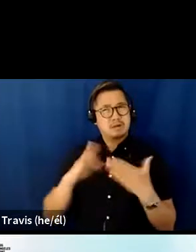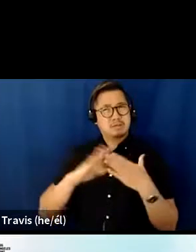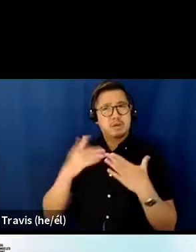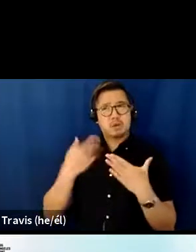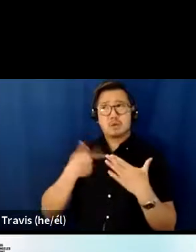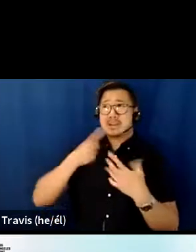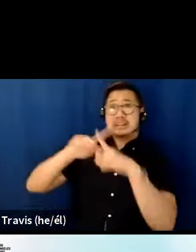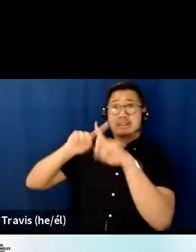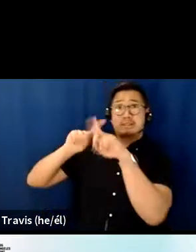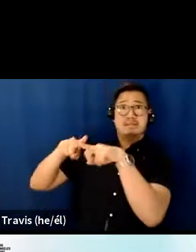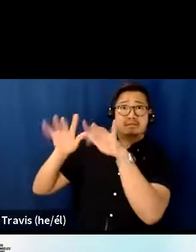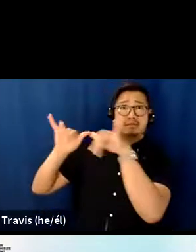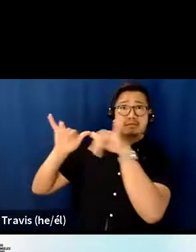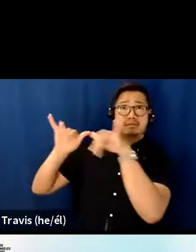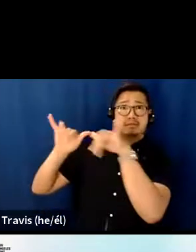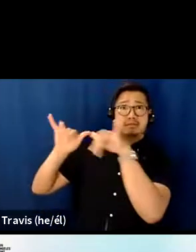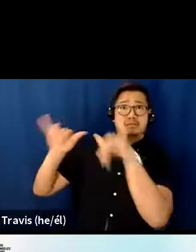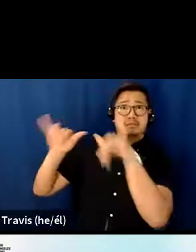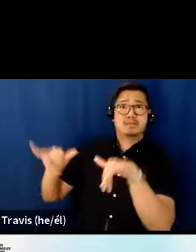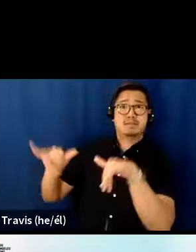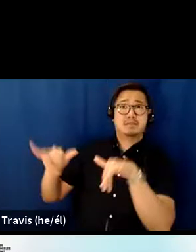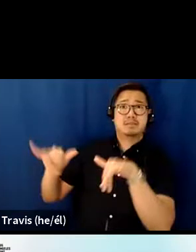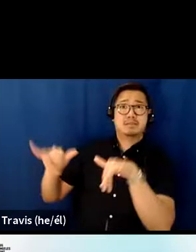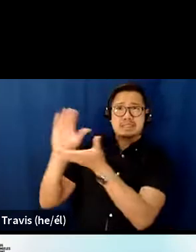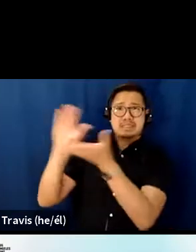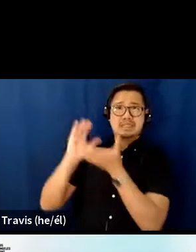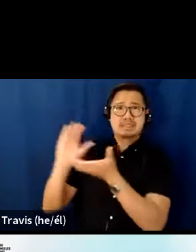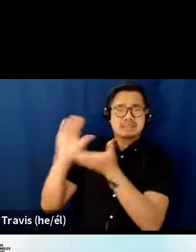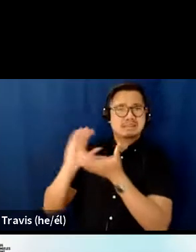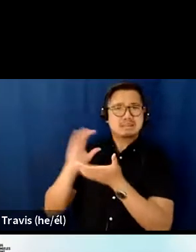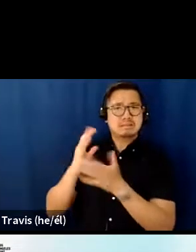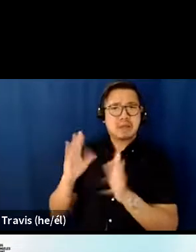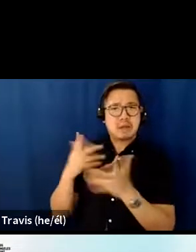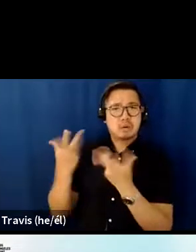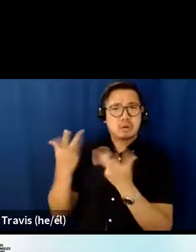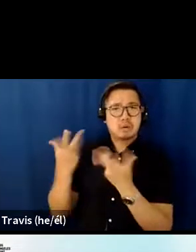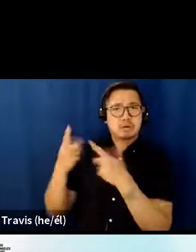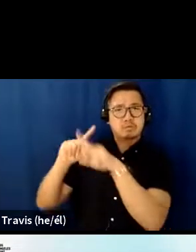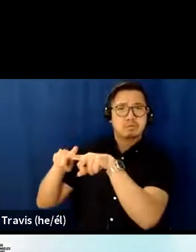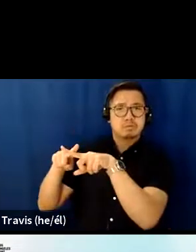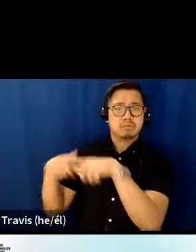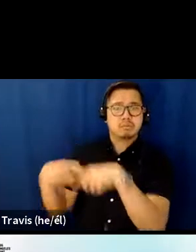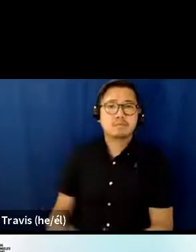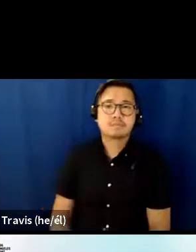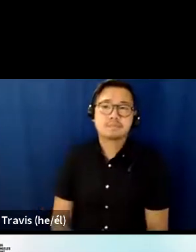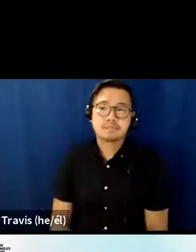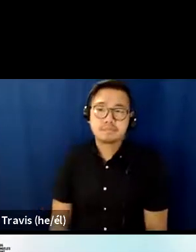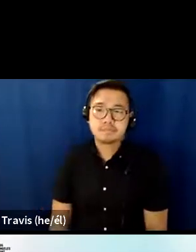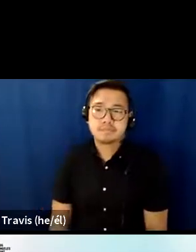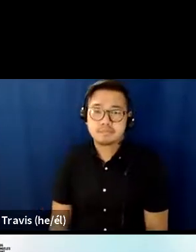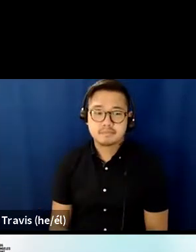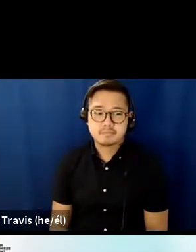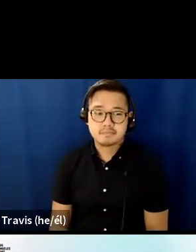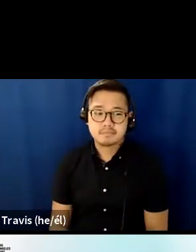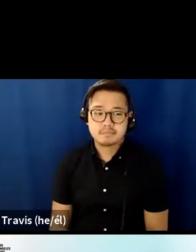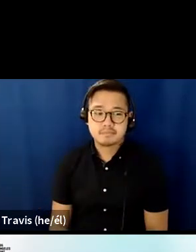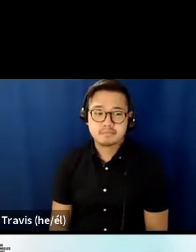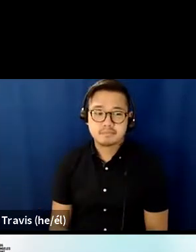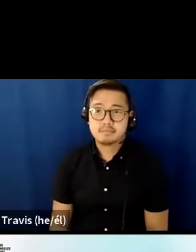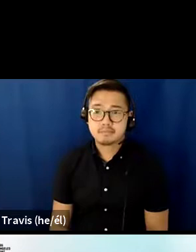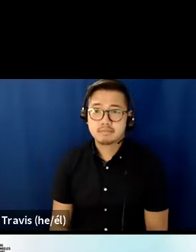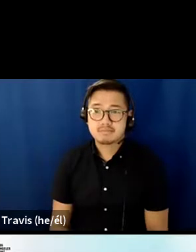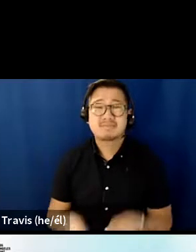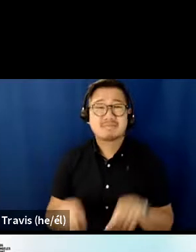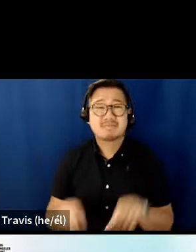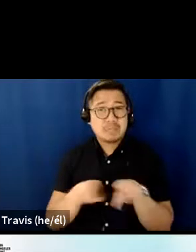funded, to keep the lights on. Also understanding that this is a journey, and